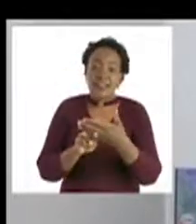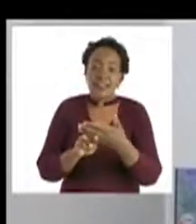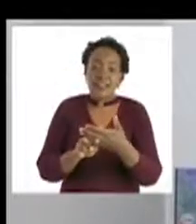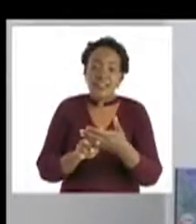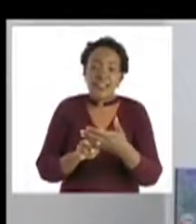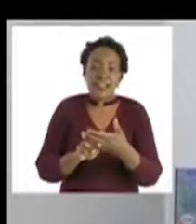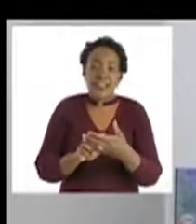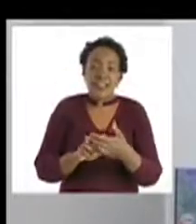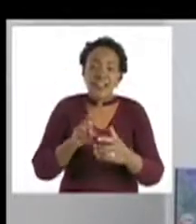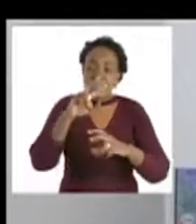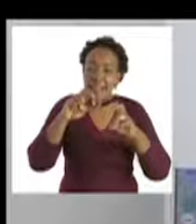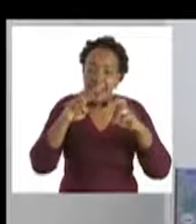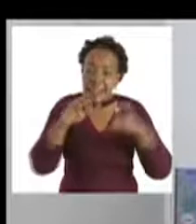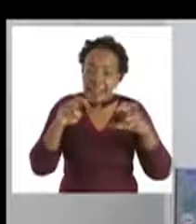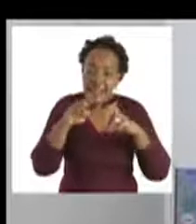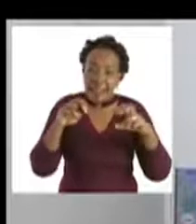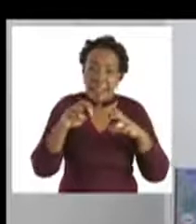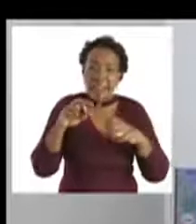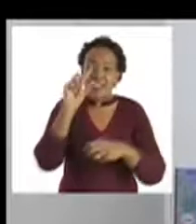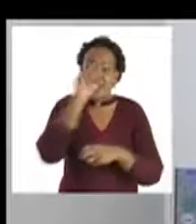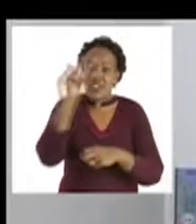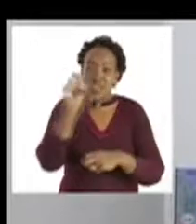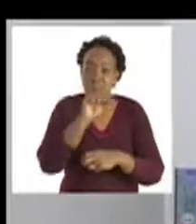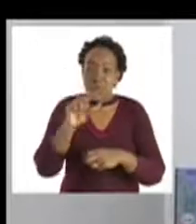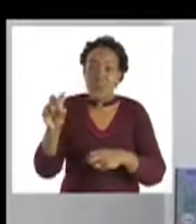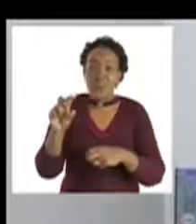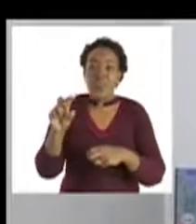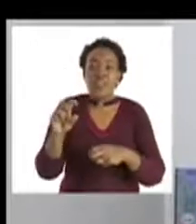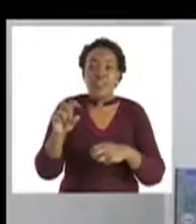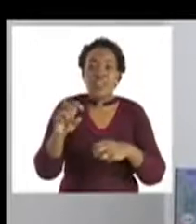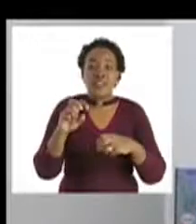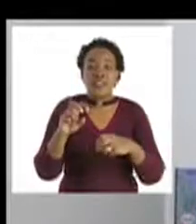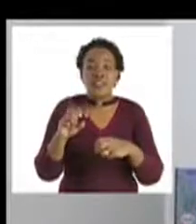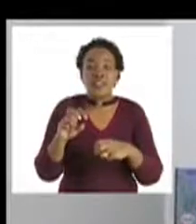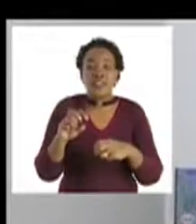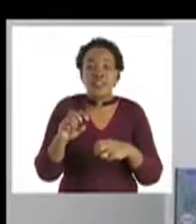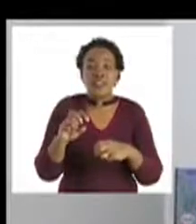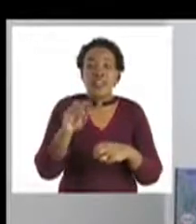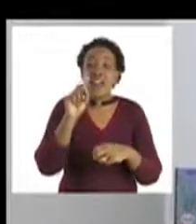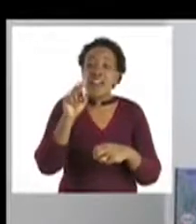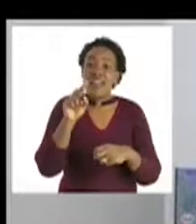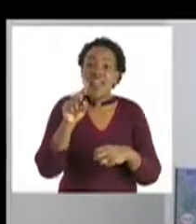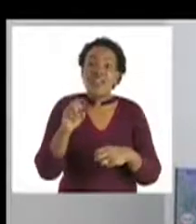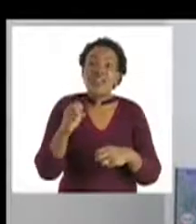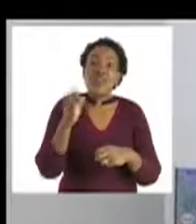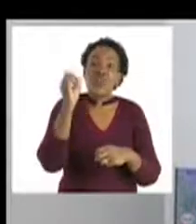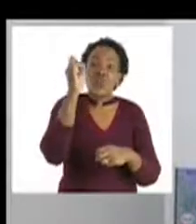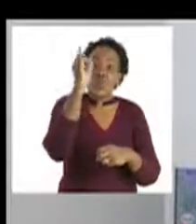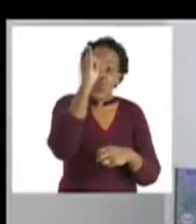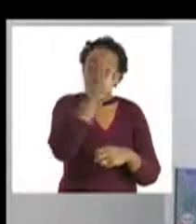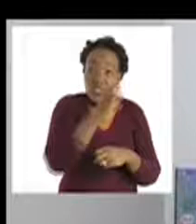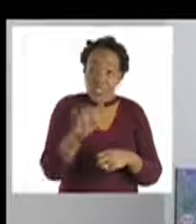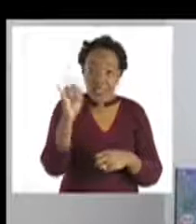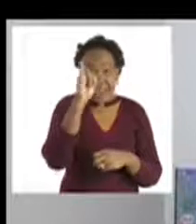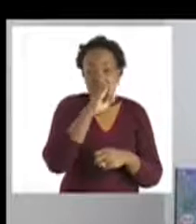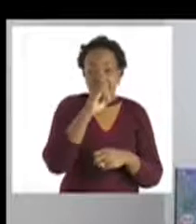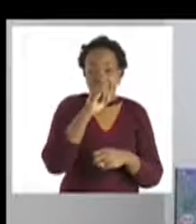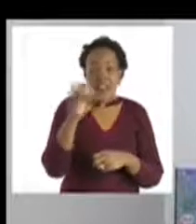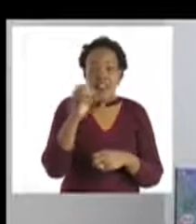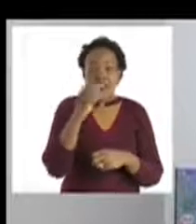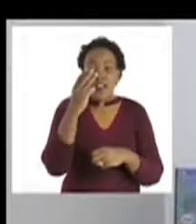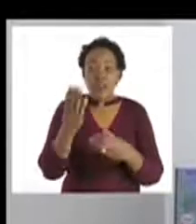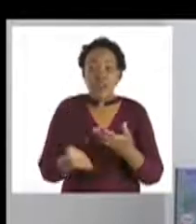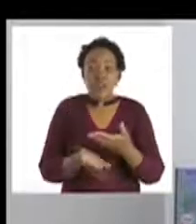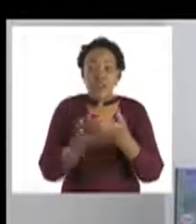and search the word from the puzzle. Then you circle. I'm going to do 3